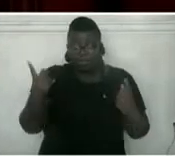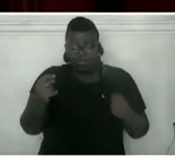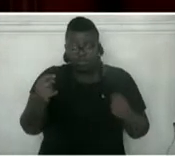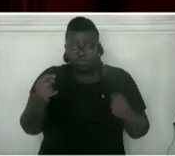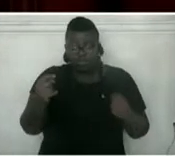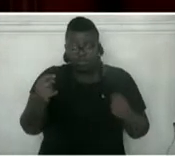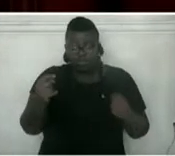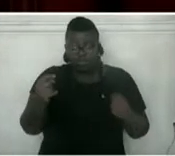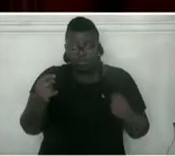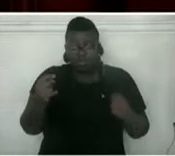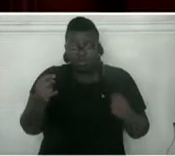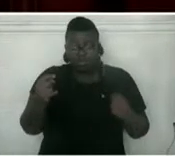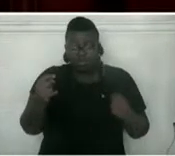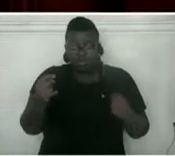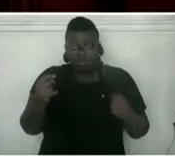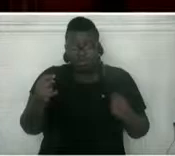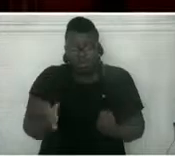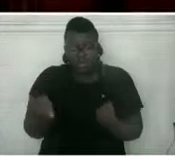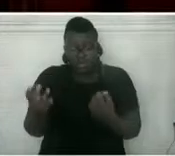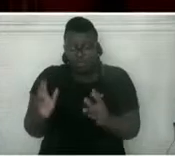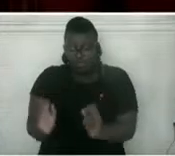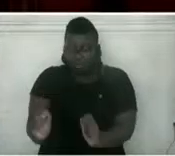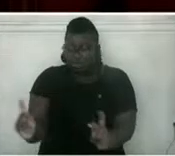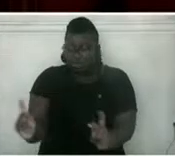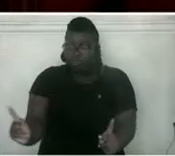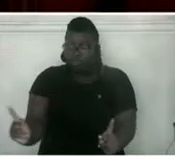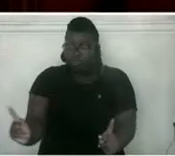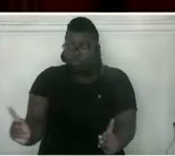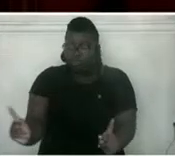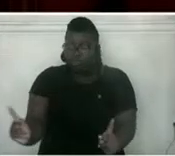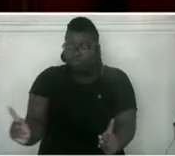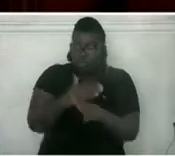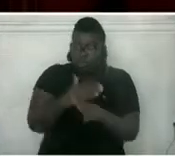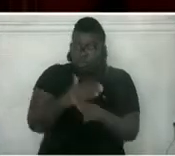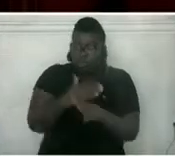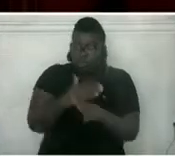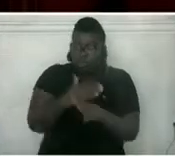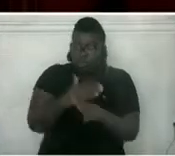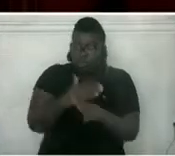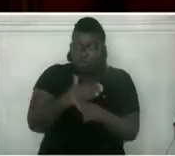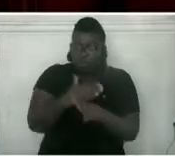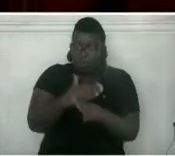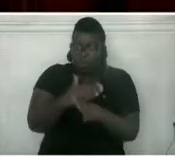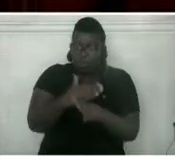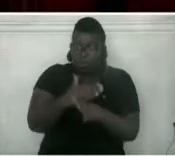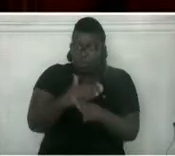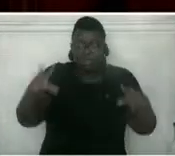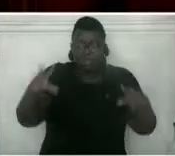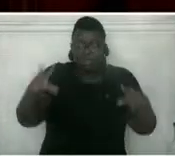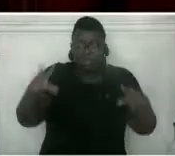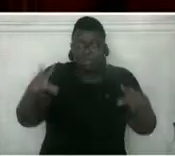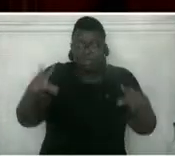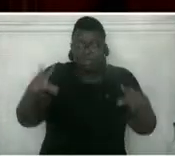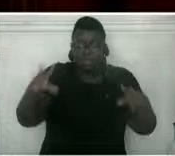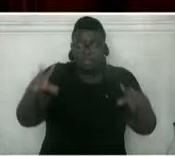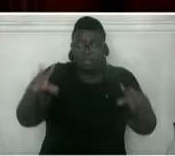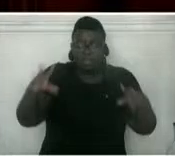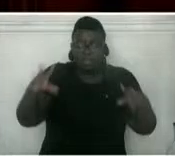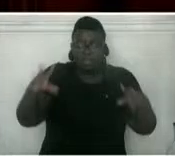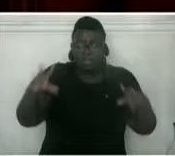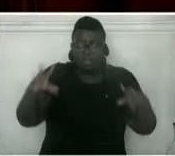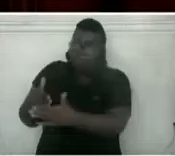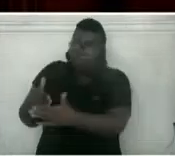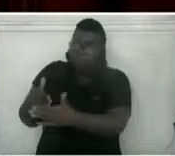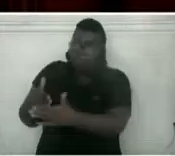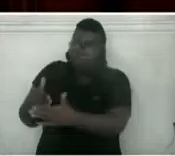abantu sibanike ithuba lokwenza imisebenzi, kodwa ngeke sivumelane nabantu abazohambe beqhwaga abantu